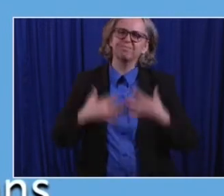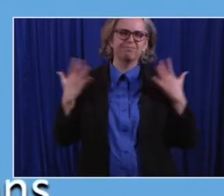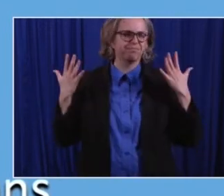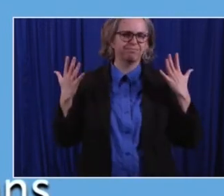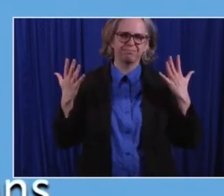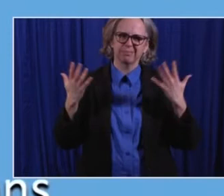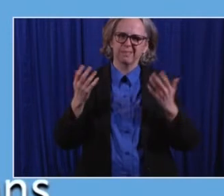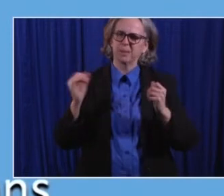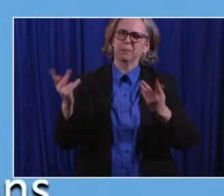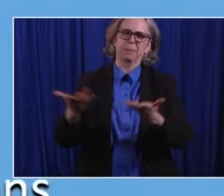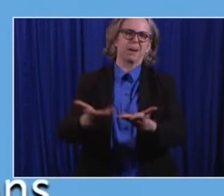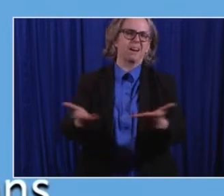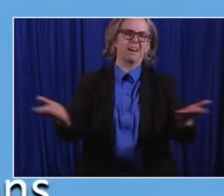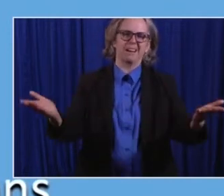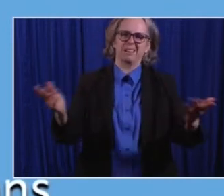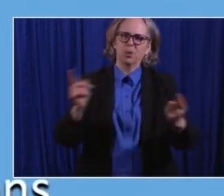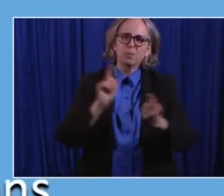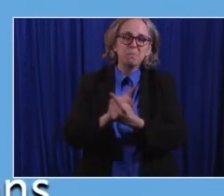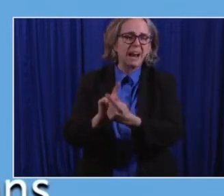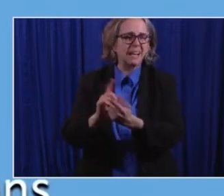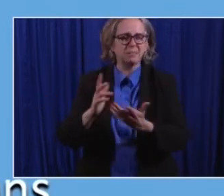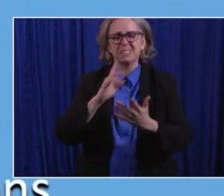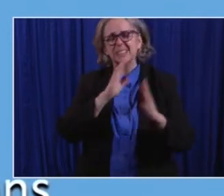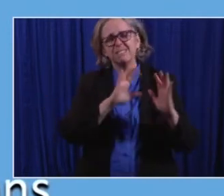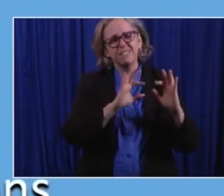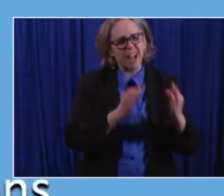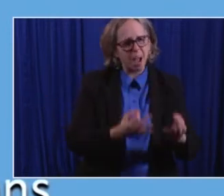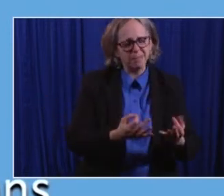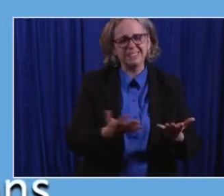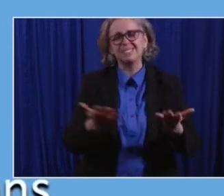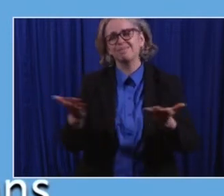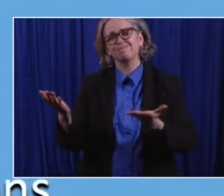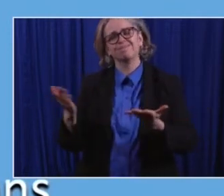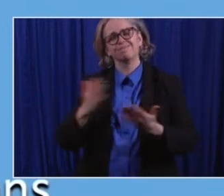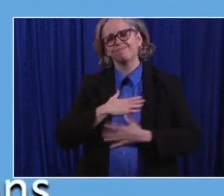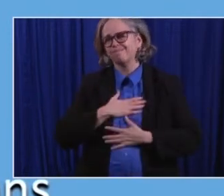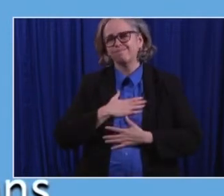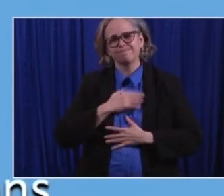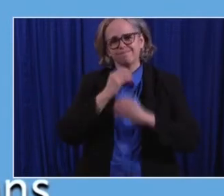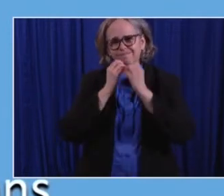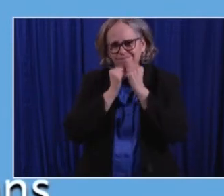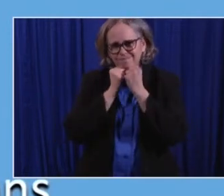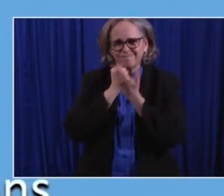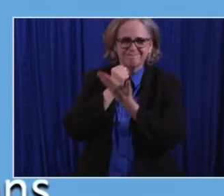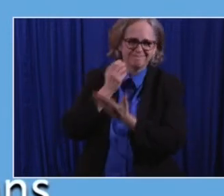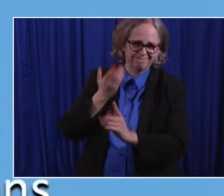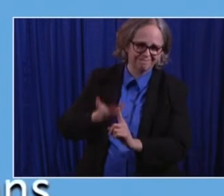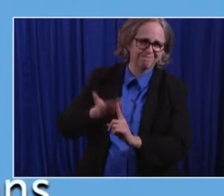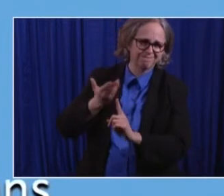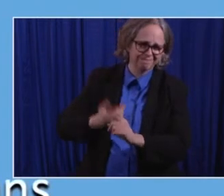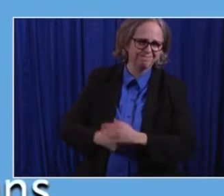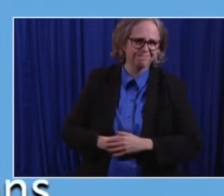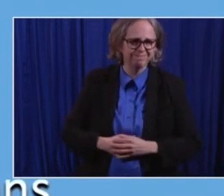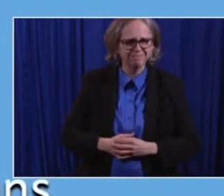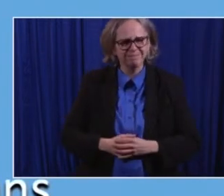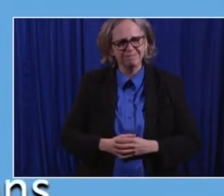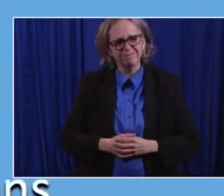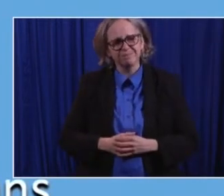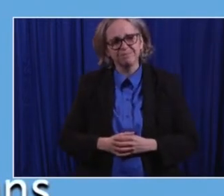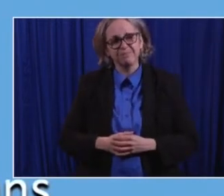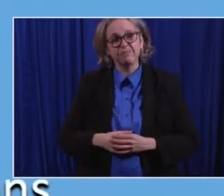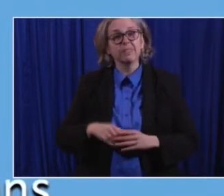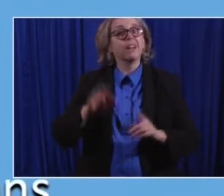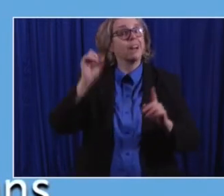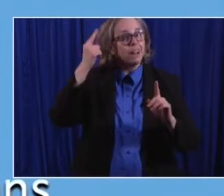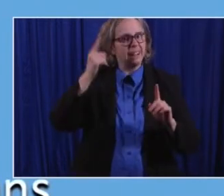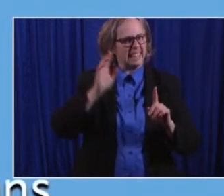and nephews and family members. We continue to keep his family, especially Mr. Evans' mother, Luella, his